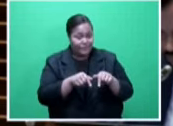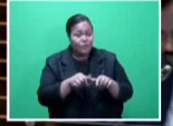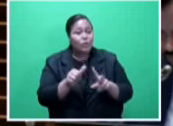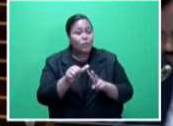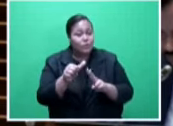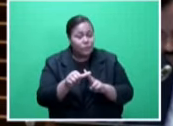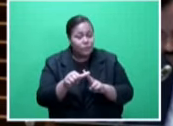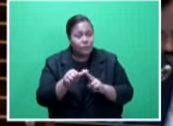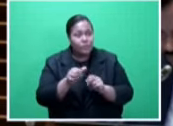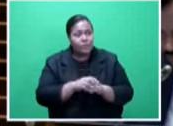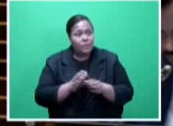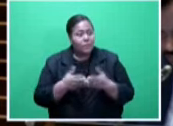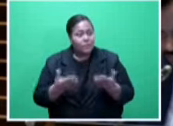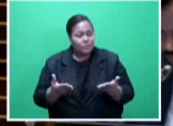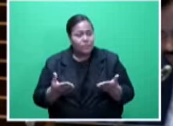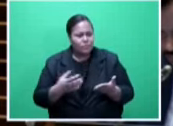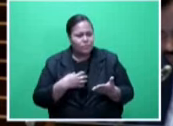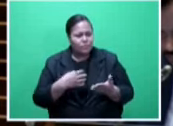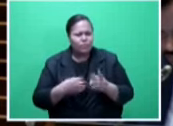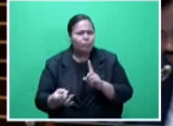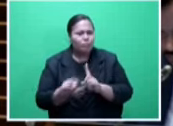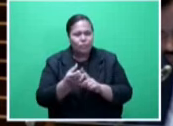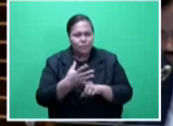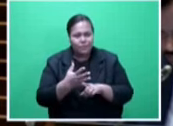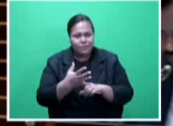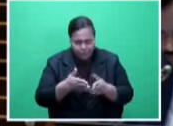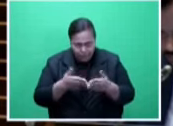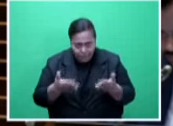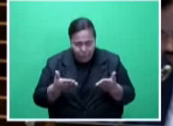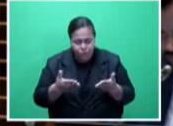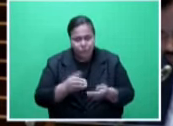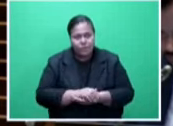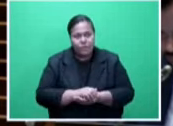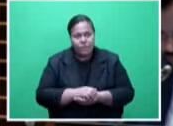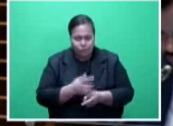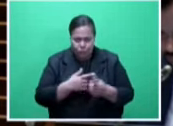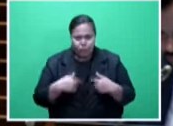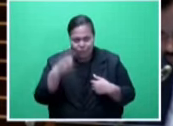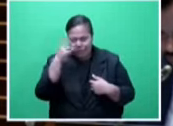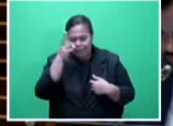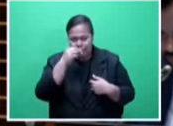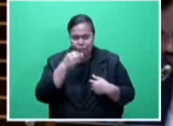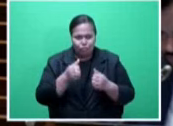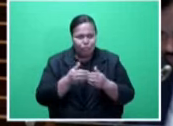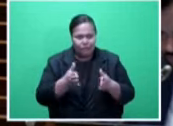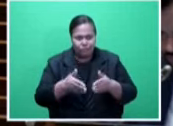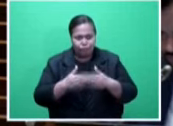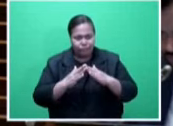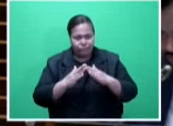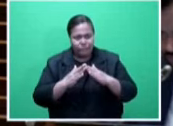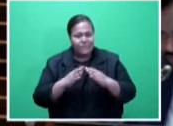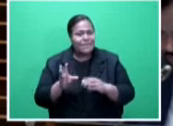Speaker, is now more crucial than ever. We are able to reignite some nationalism